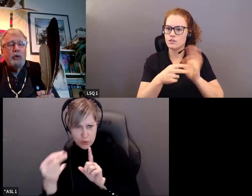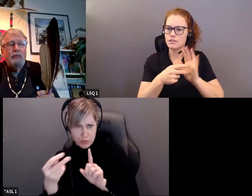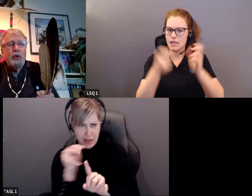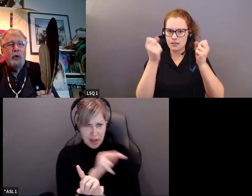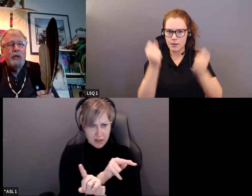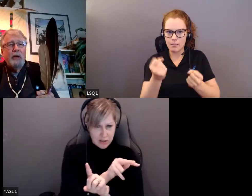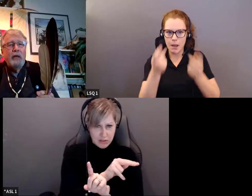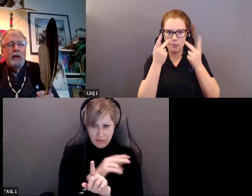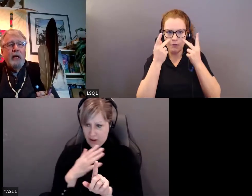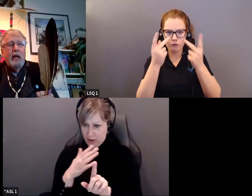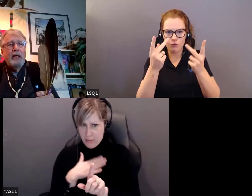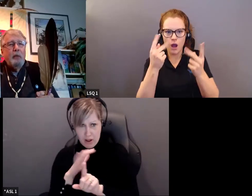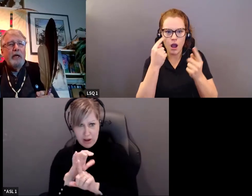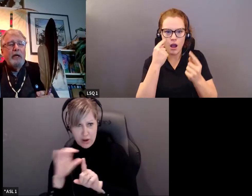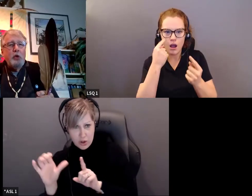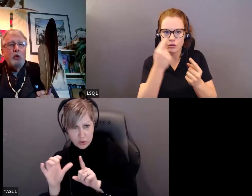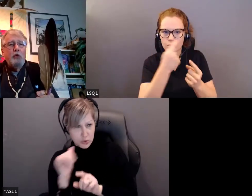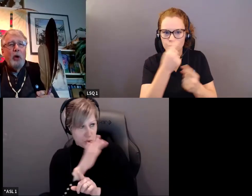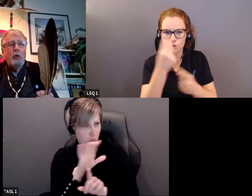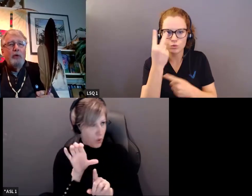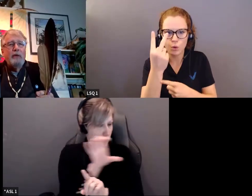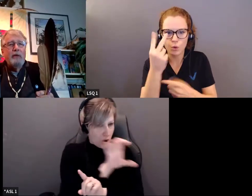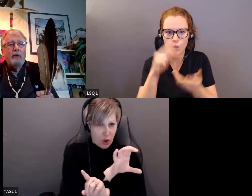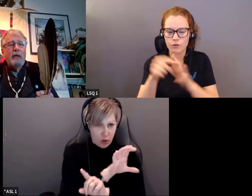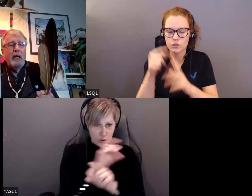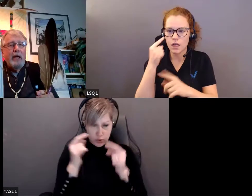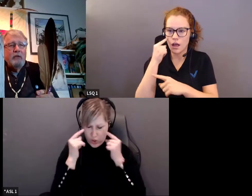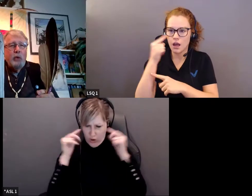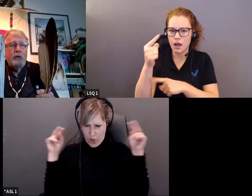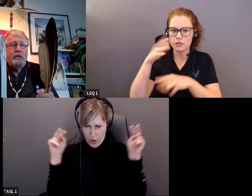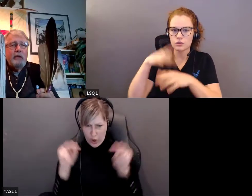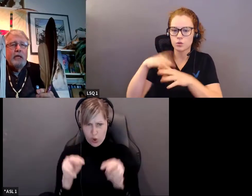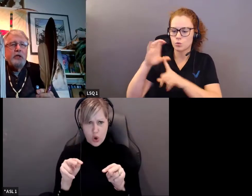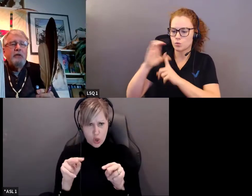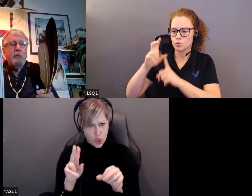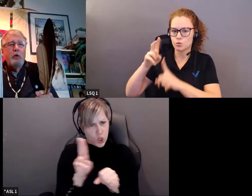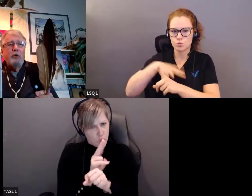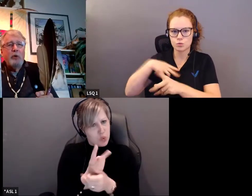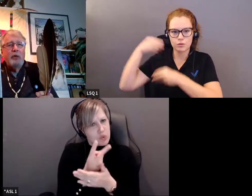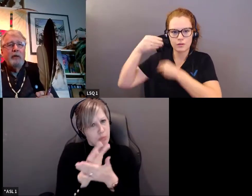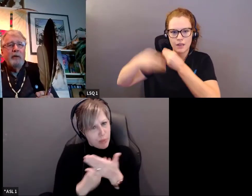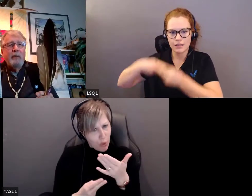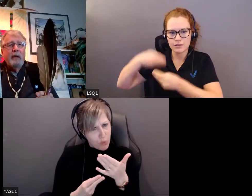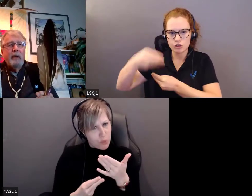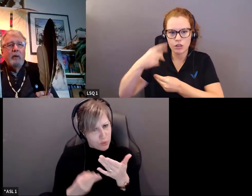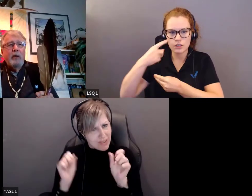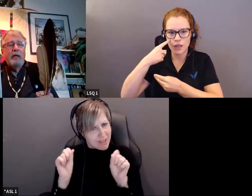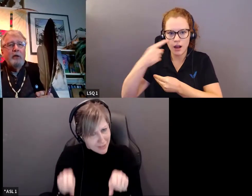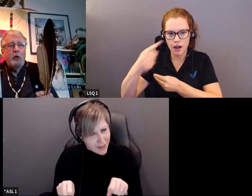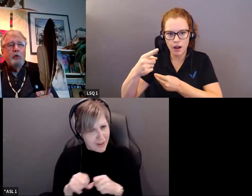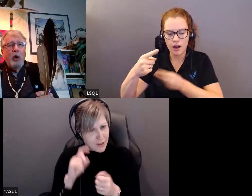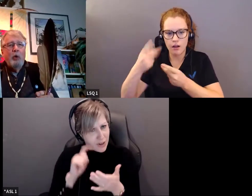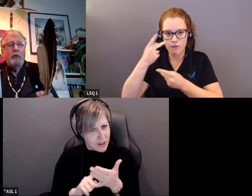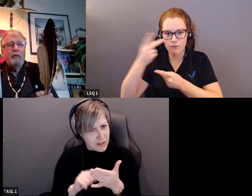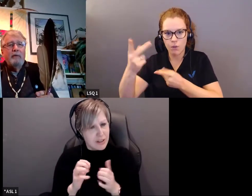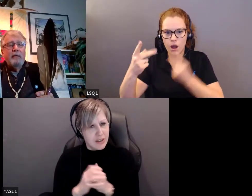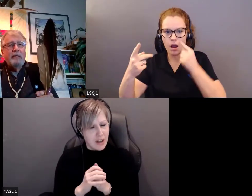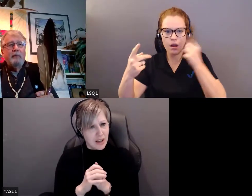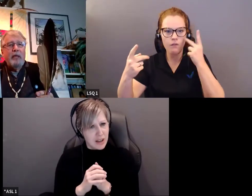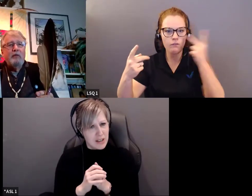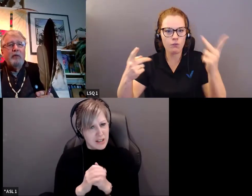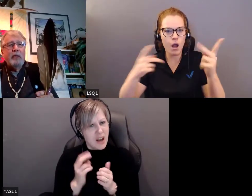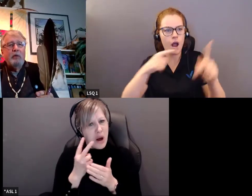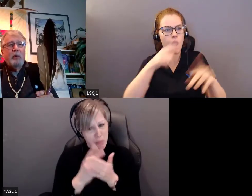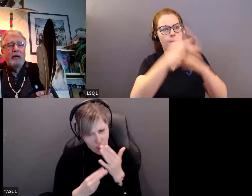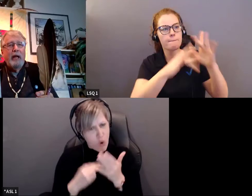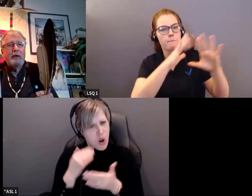other worldview, and that we can use both. And that's what this teaching spoke to. We can use both to